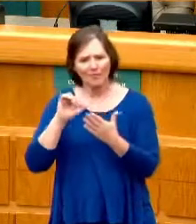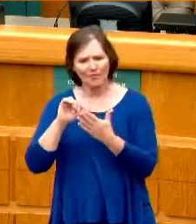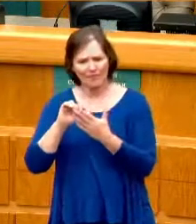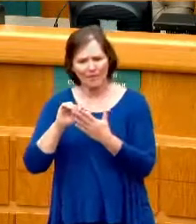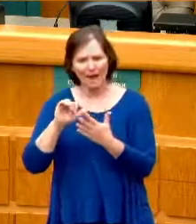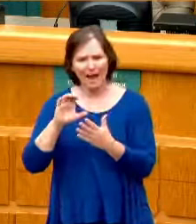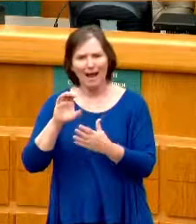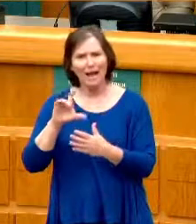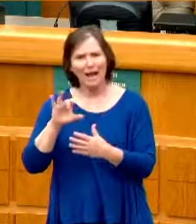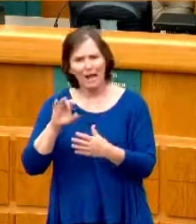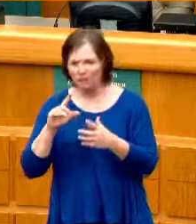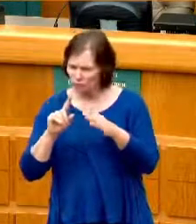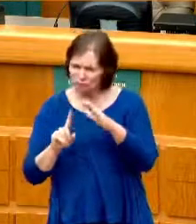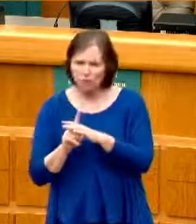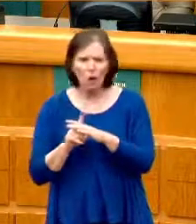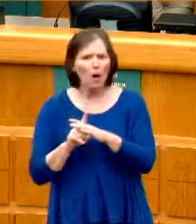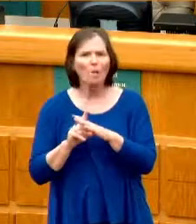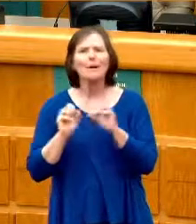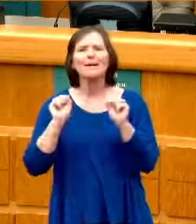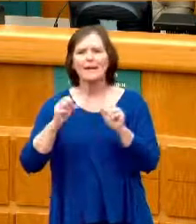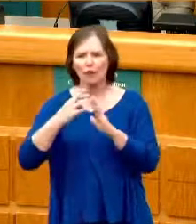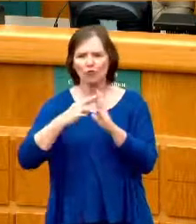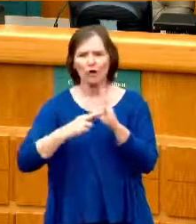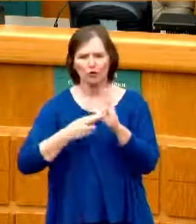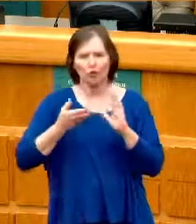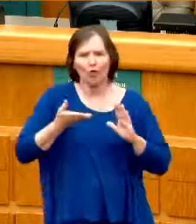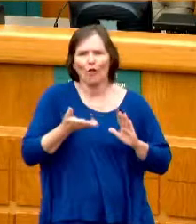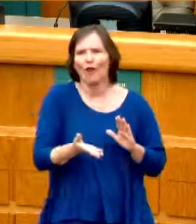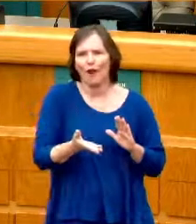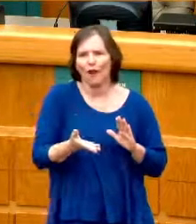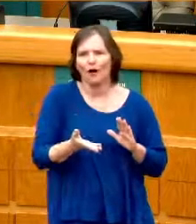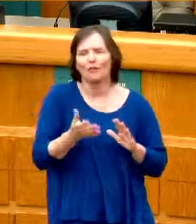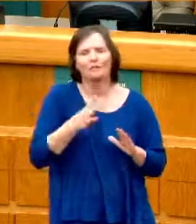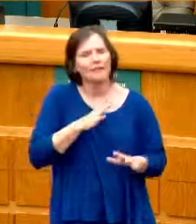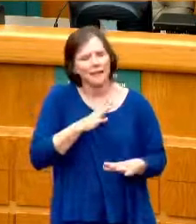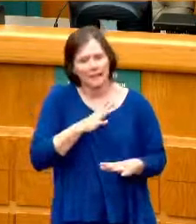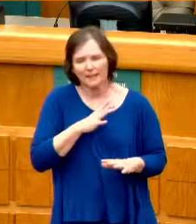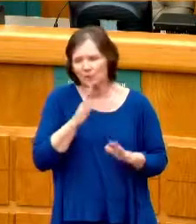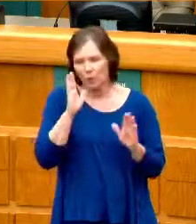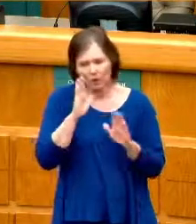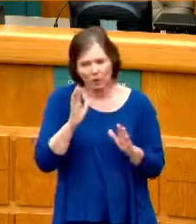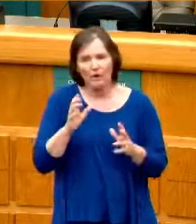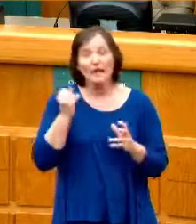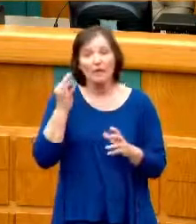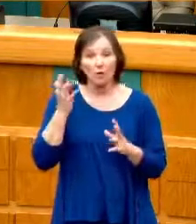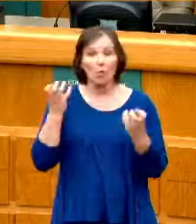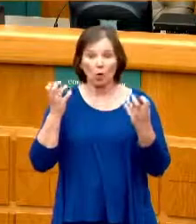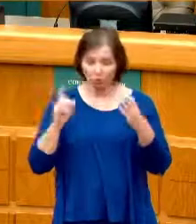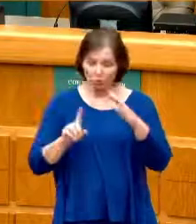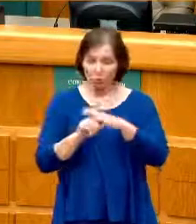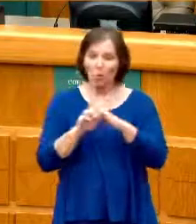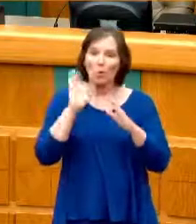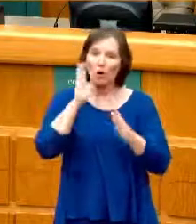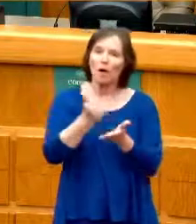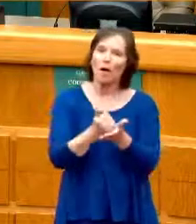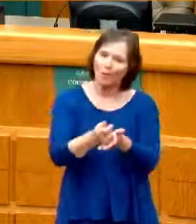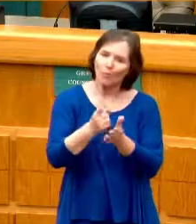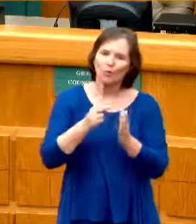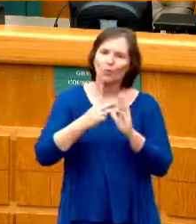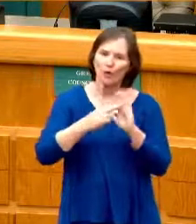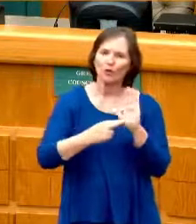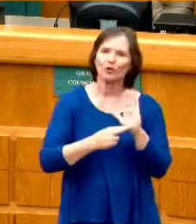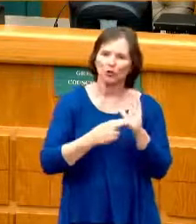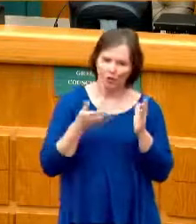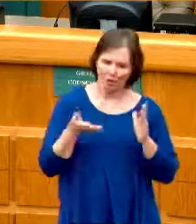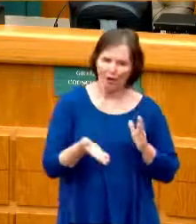to Grimaldi's. That's where we'll be located. If you want to just come, we can help you register right there on